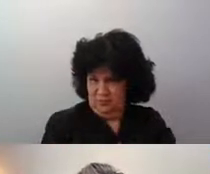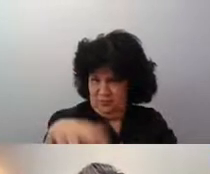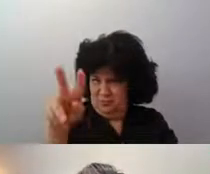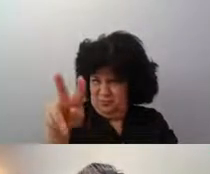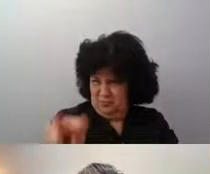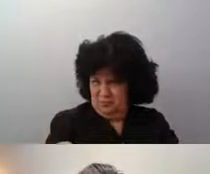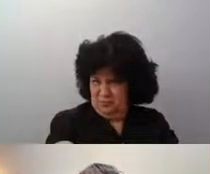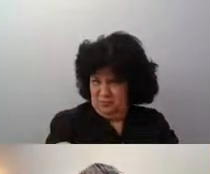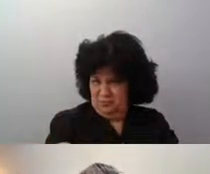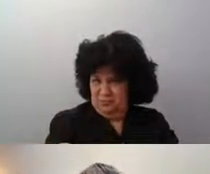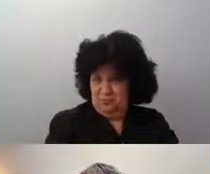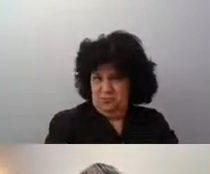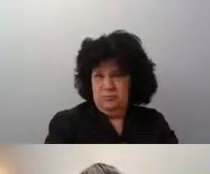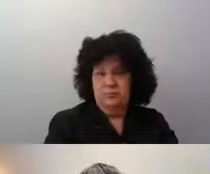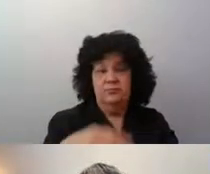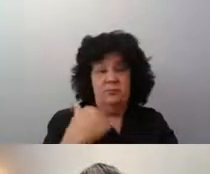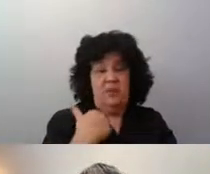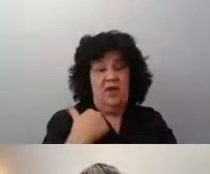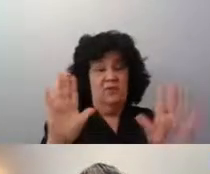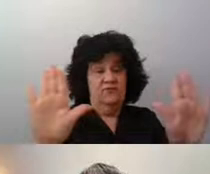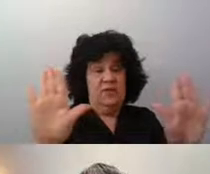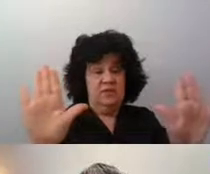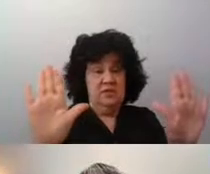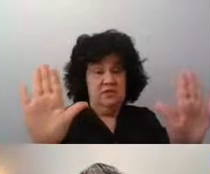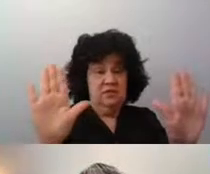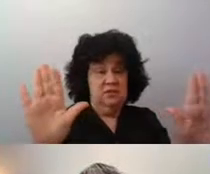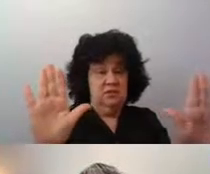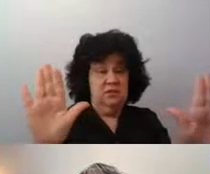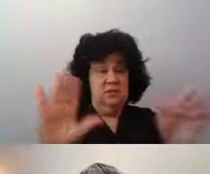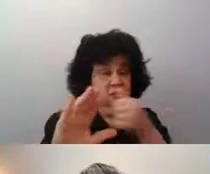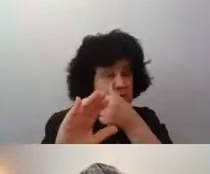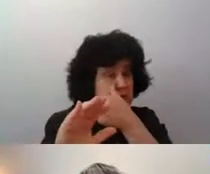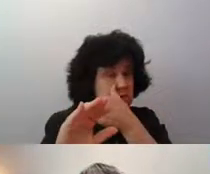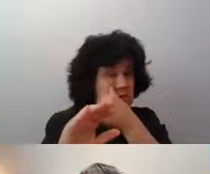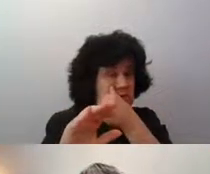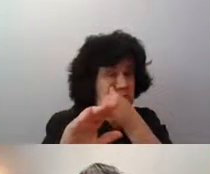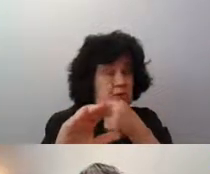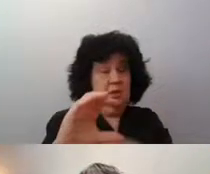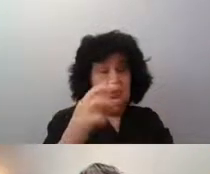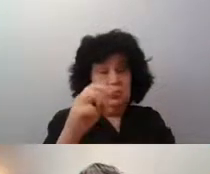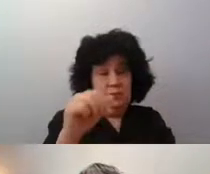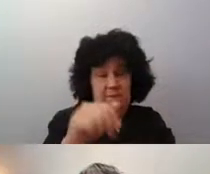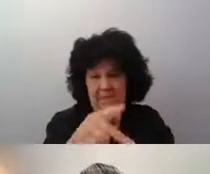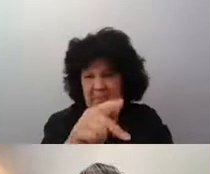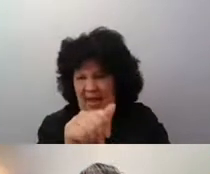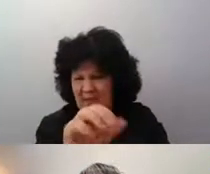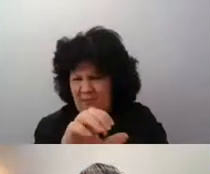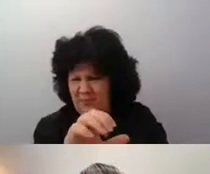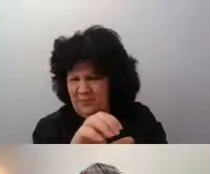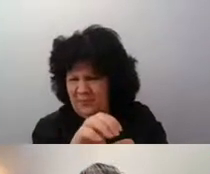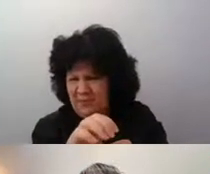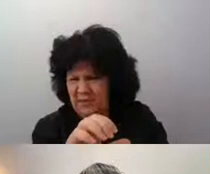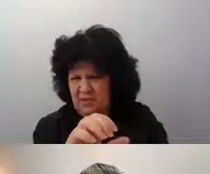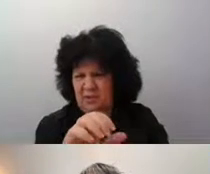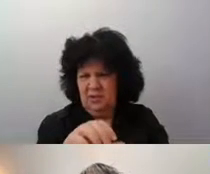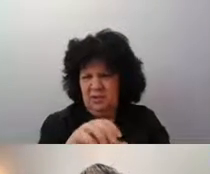some resources there. There is a fantastic GBAC website that shows all of the past advice letters that have